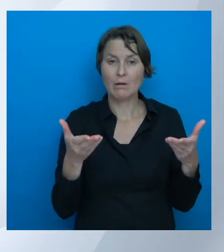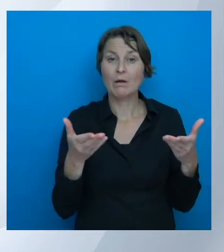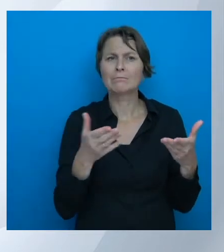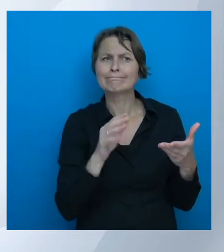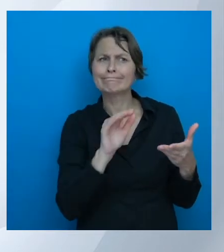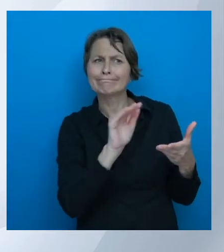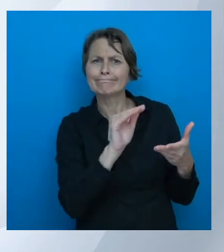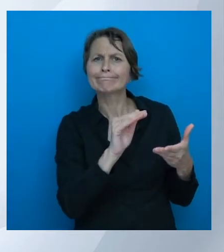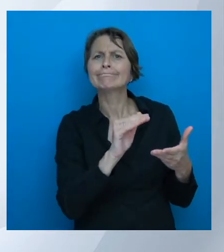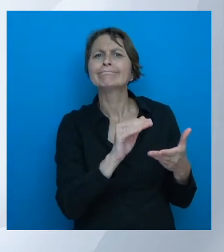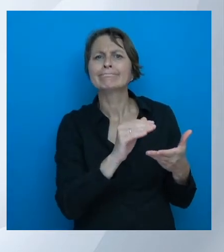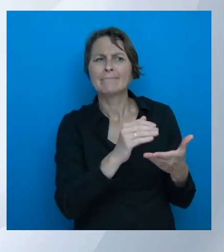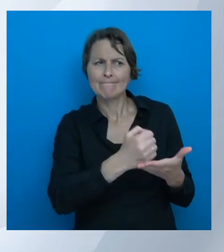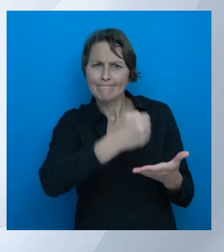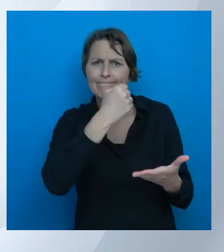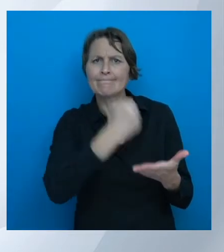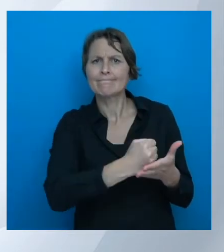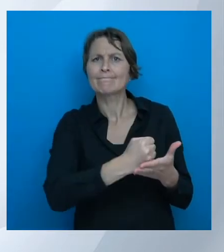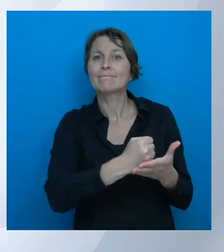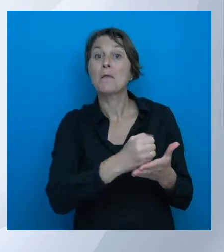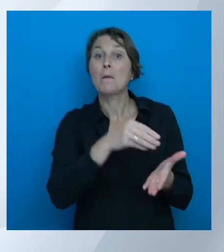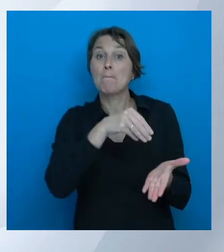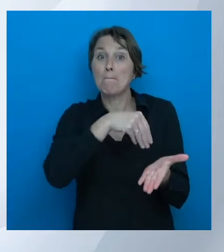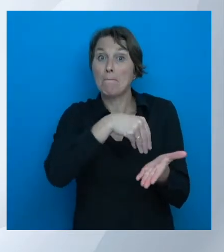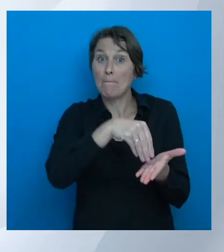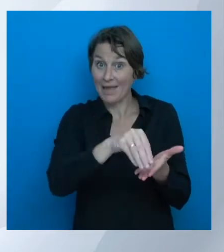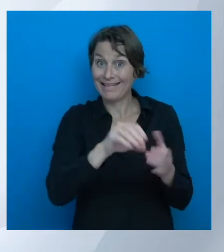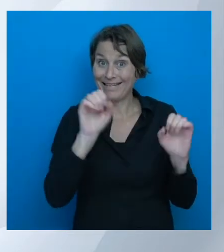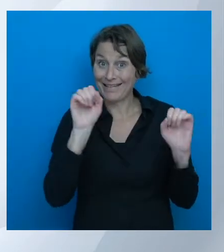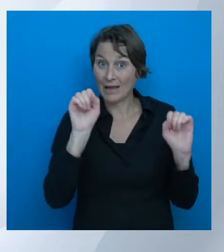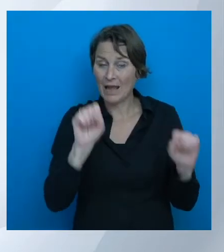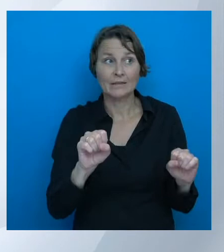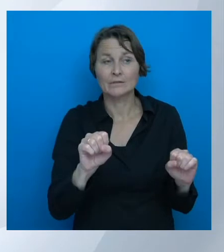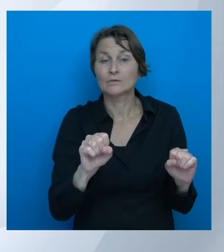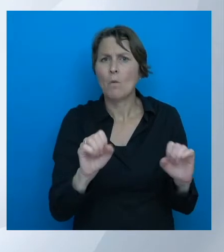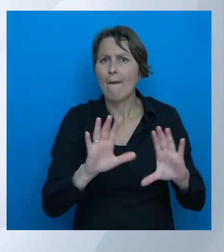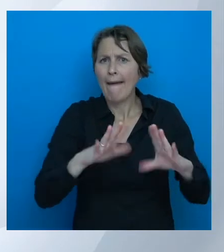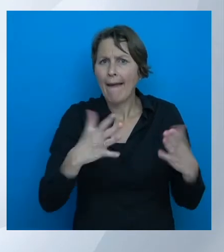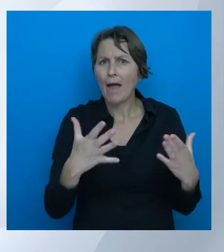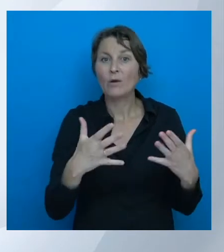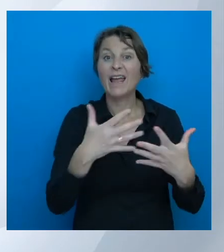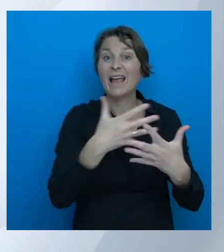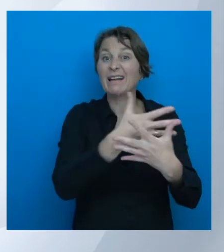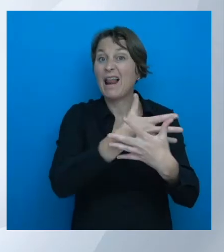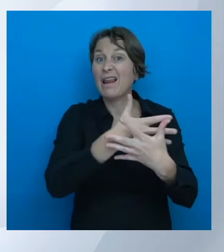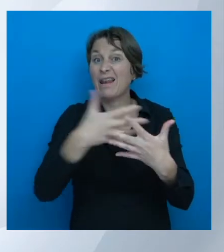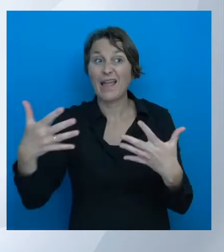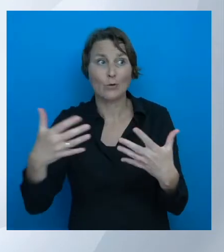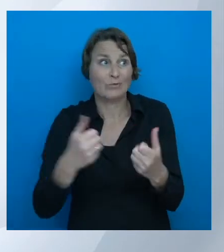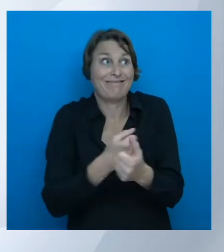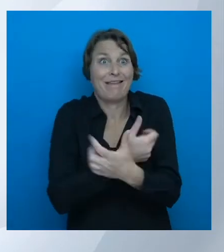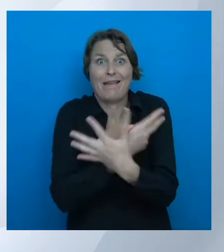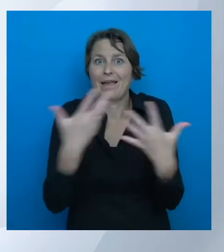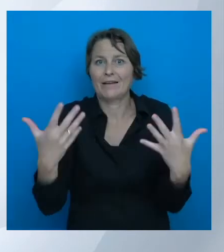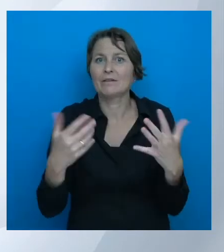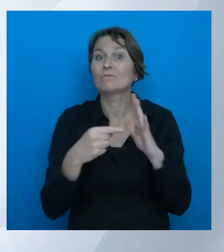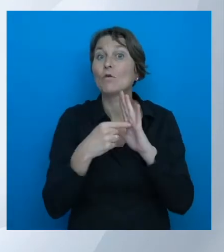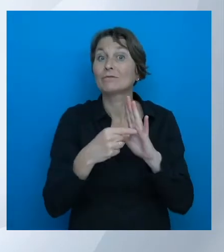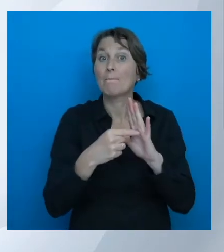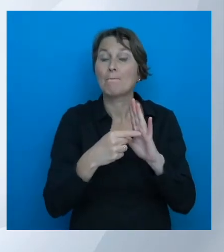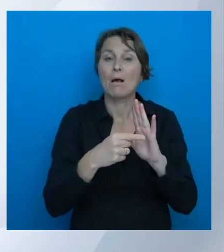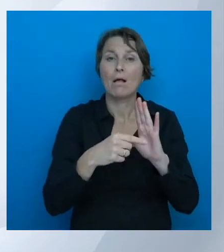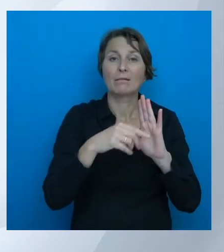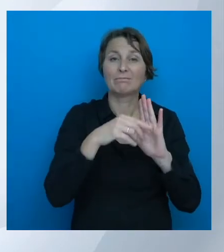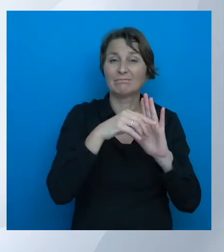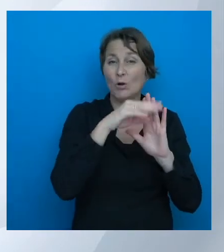payload, we can then use any language that we want. We can write it in Python. We could even do Java.